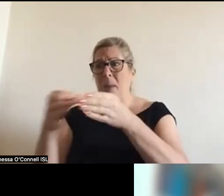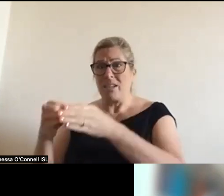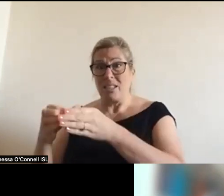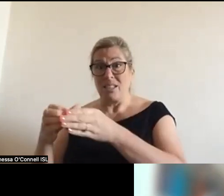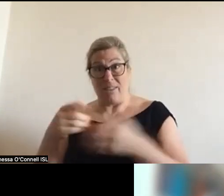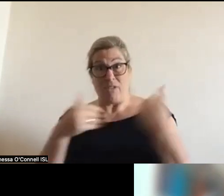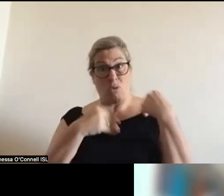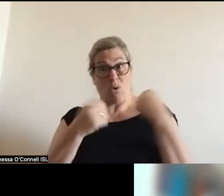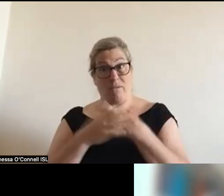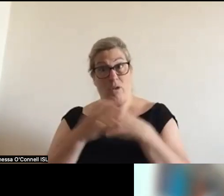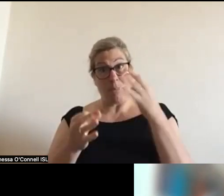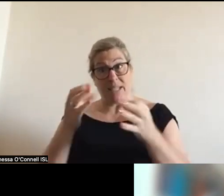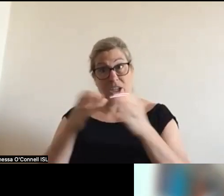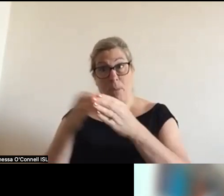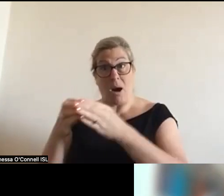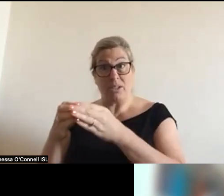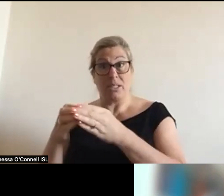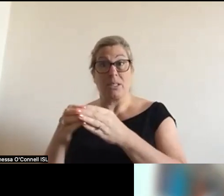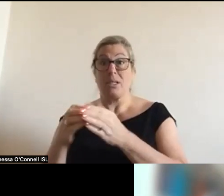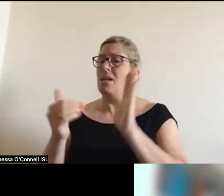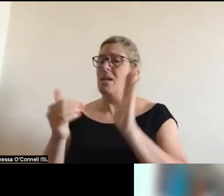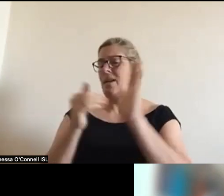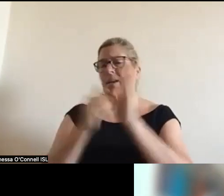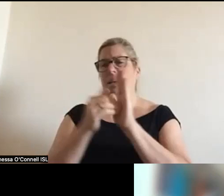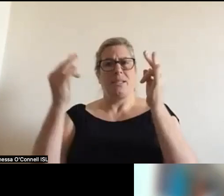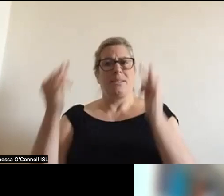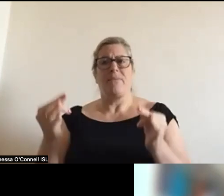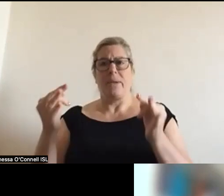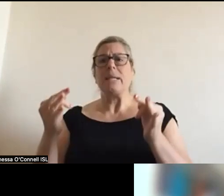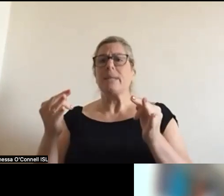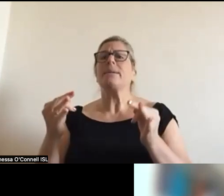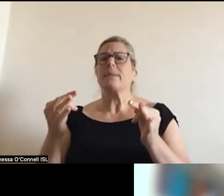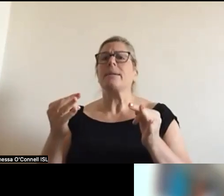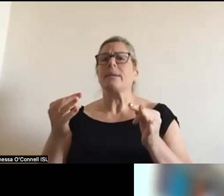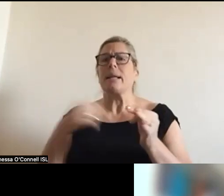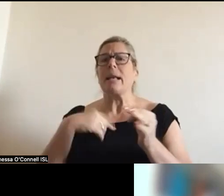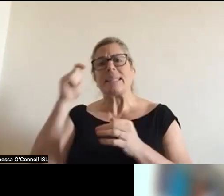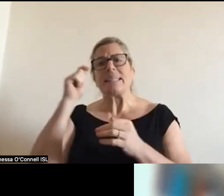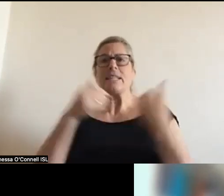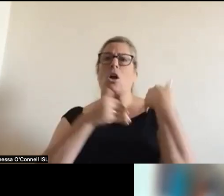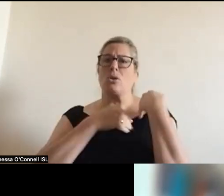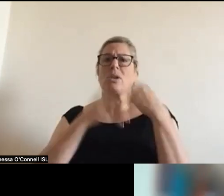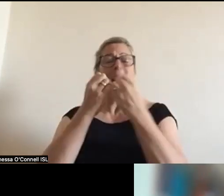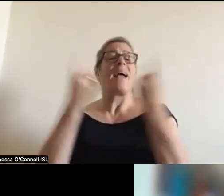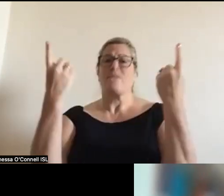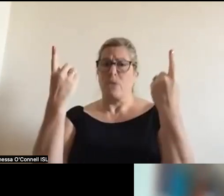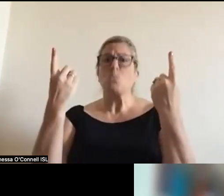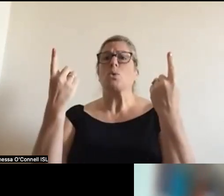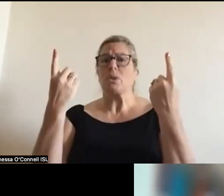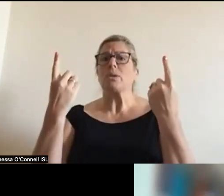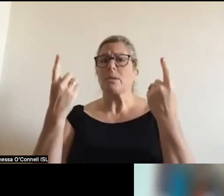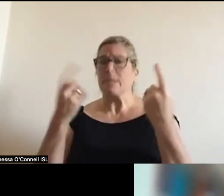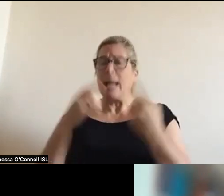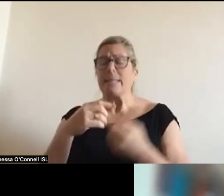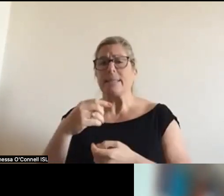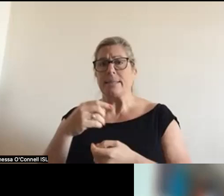there? Yeah, absolutely. And I think, you know, I do think the onus is on everybody to take it as seriously as